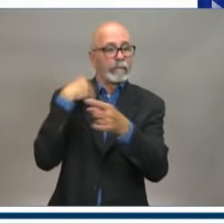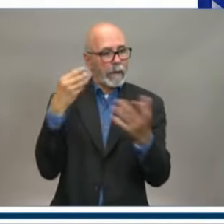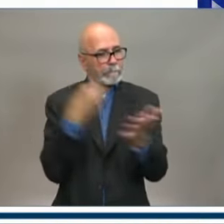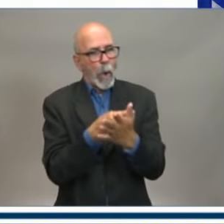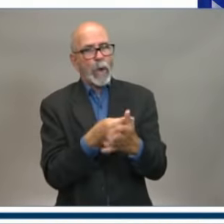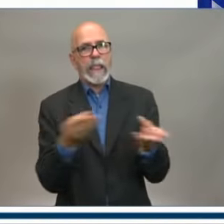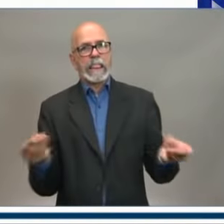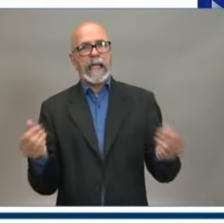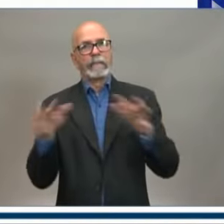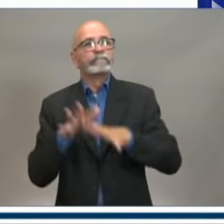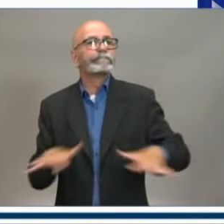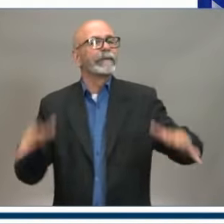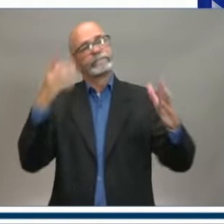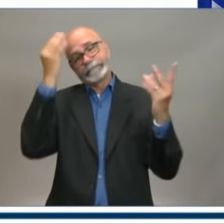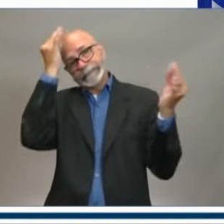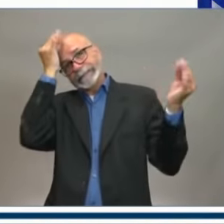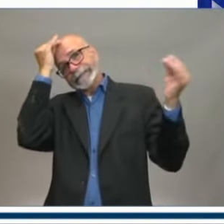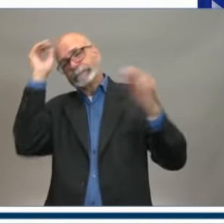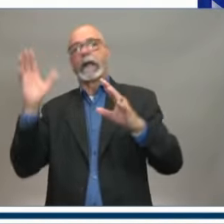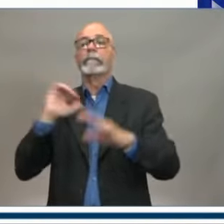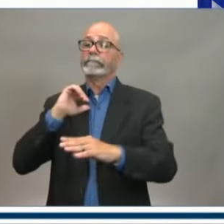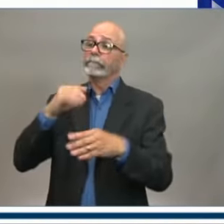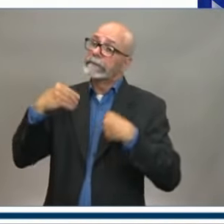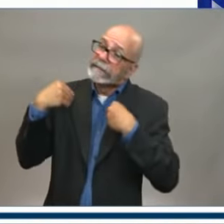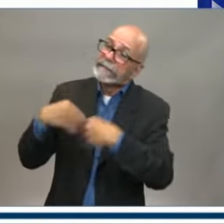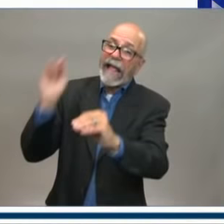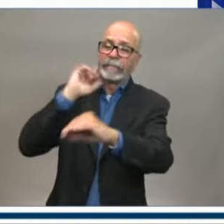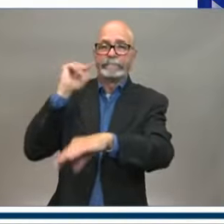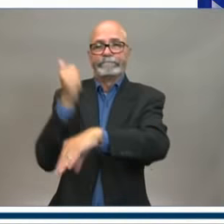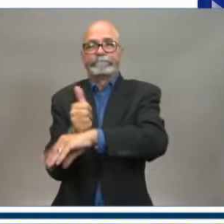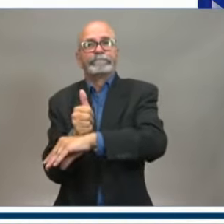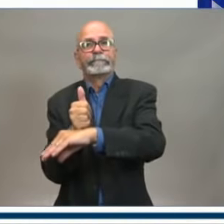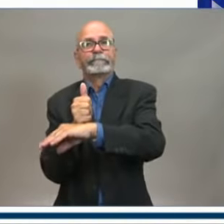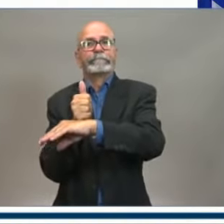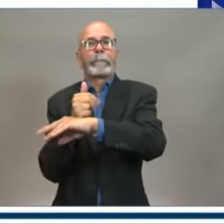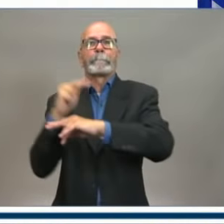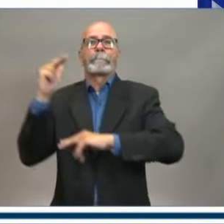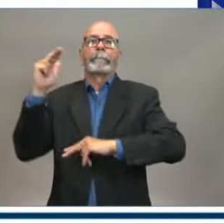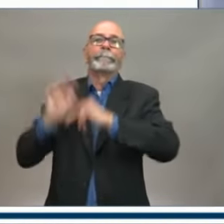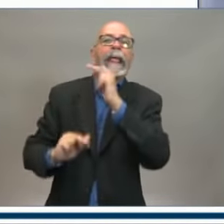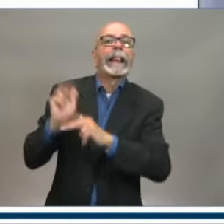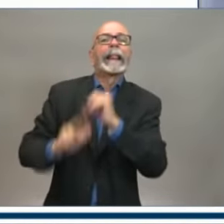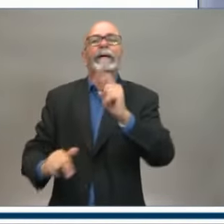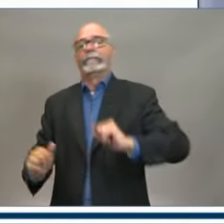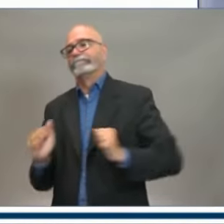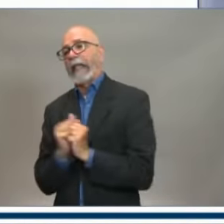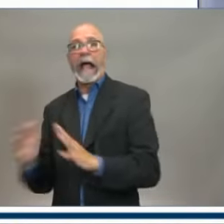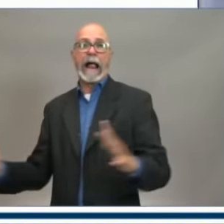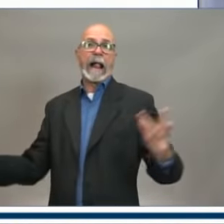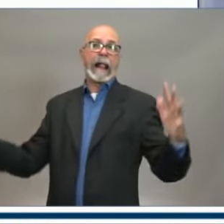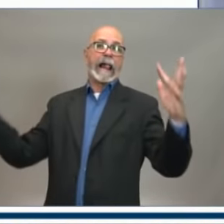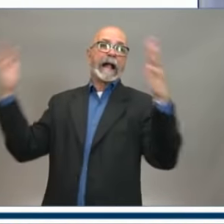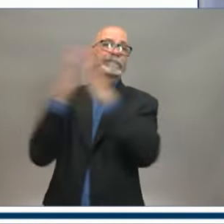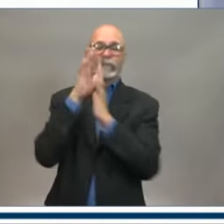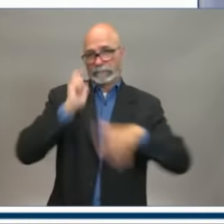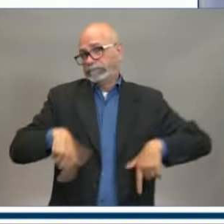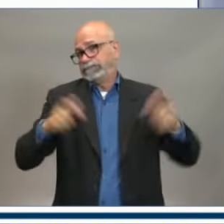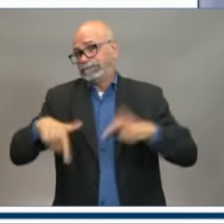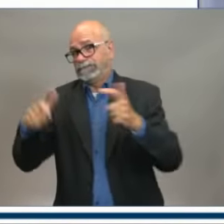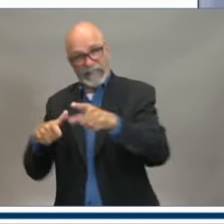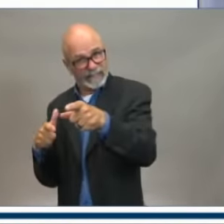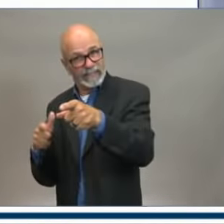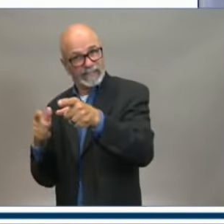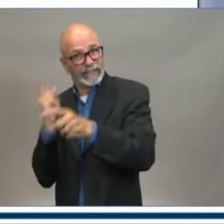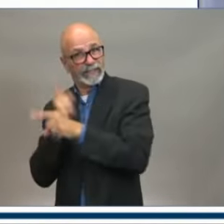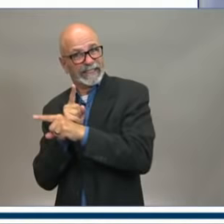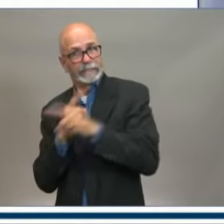sell the land it currently owns to a developer? That has not been before me in a while. I can tell you that